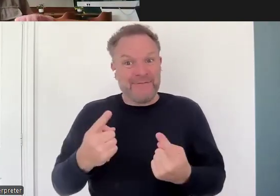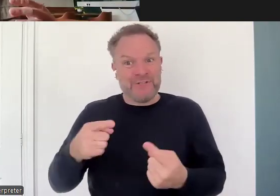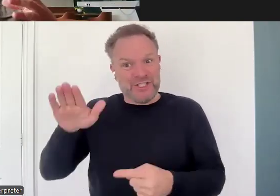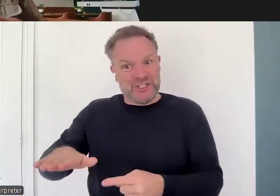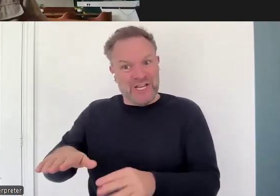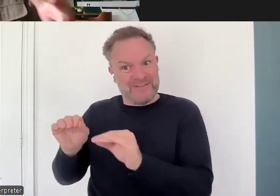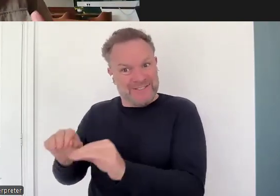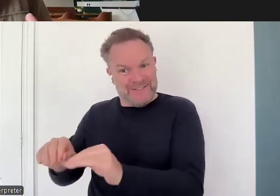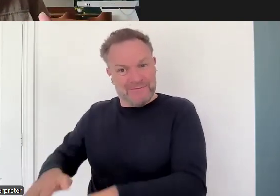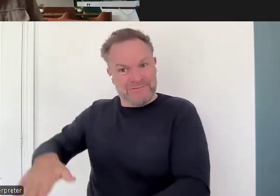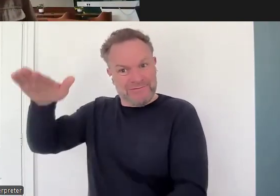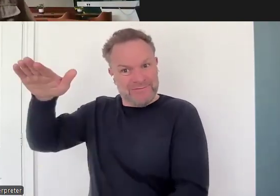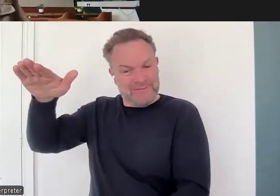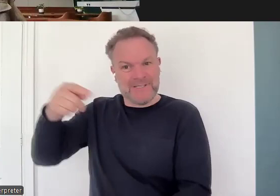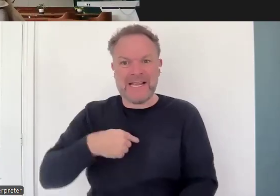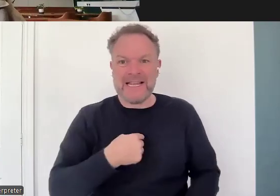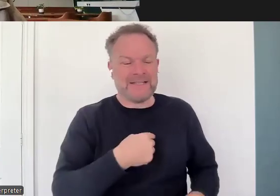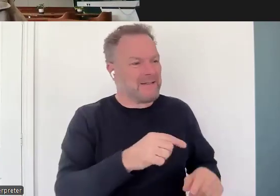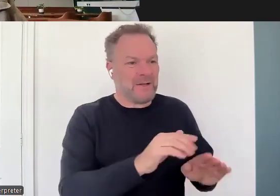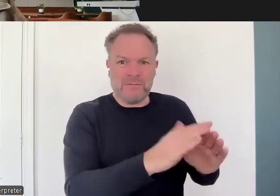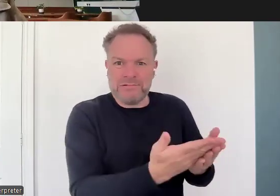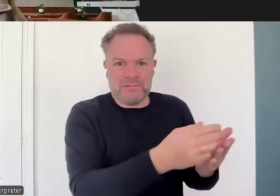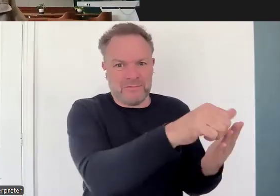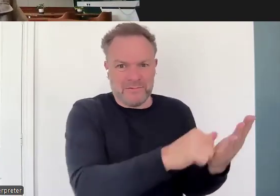rocket, co-evaluation is essential.